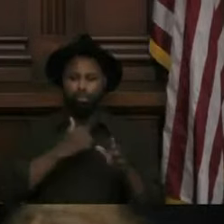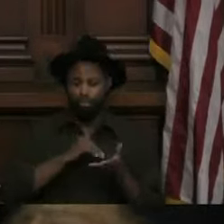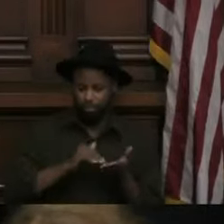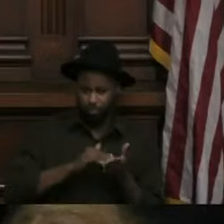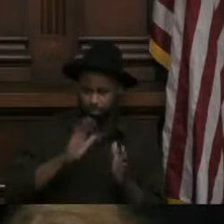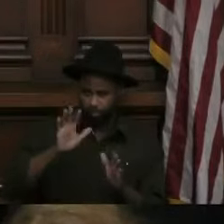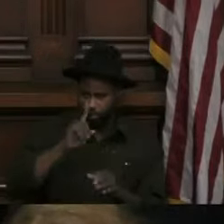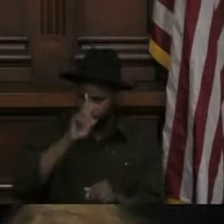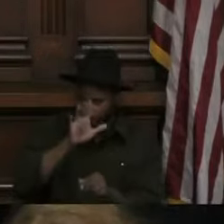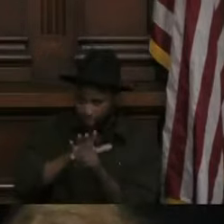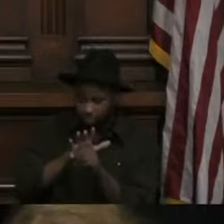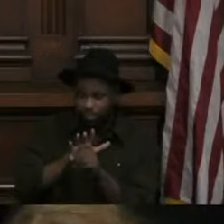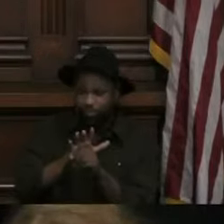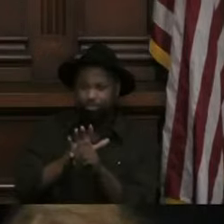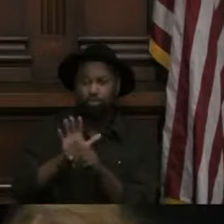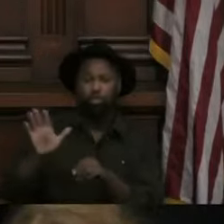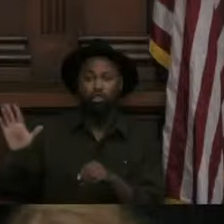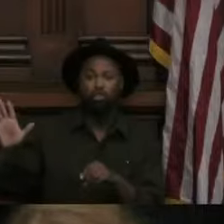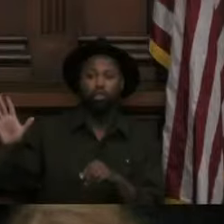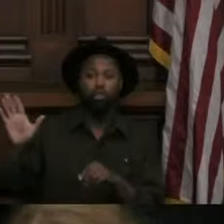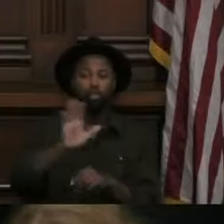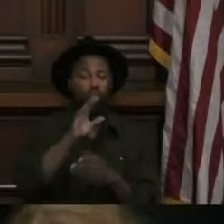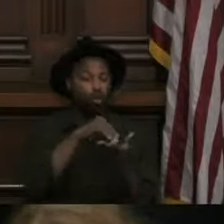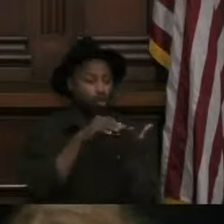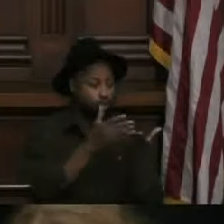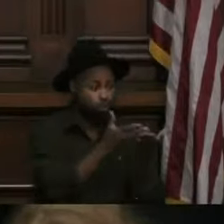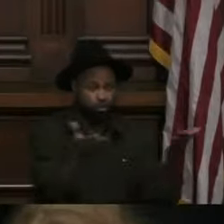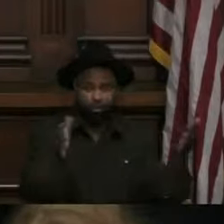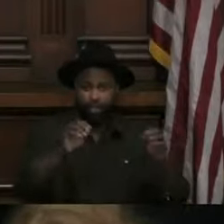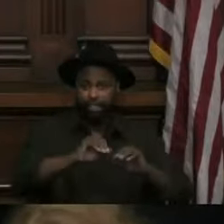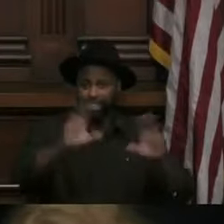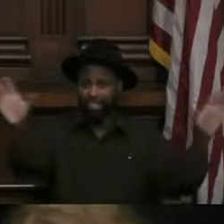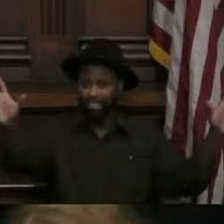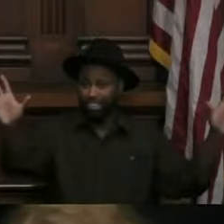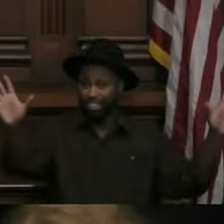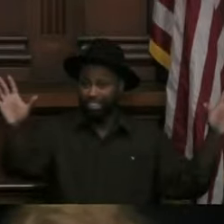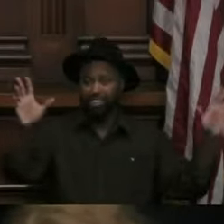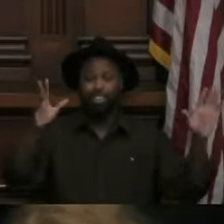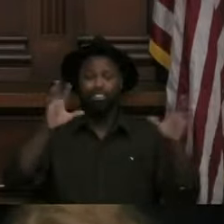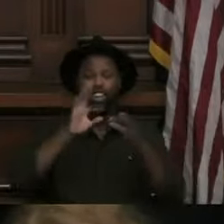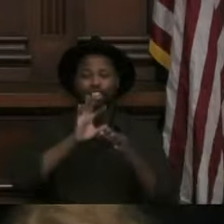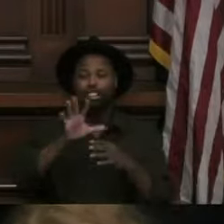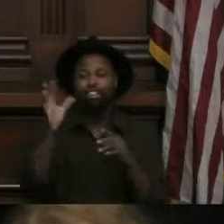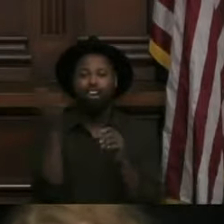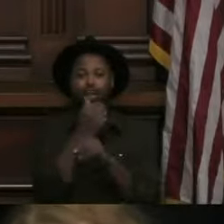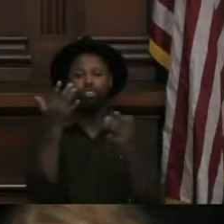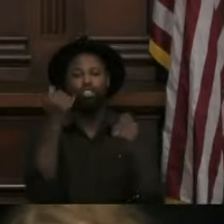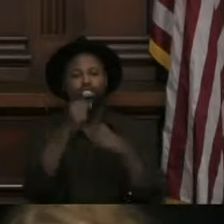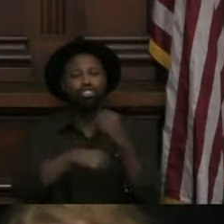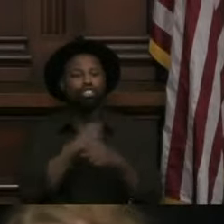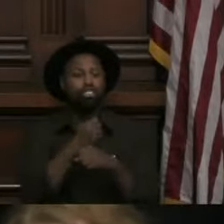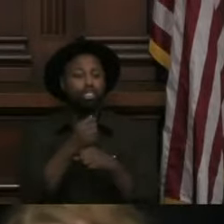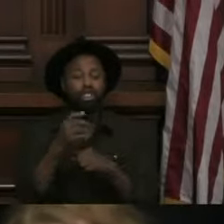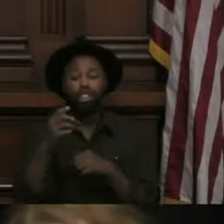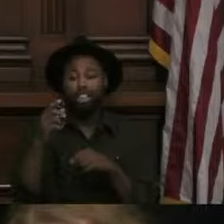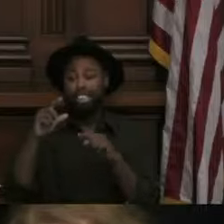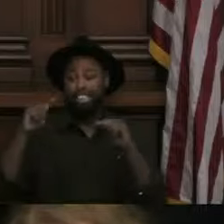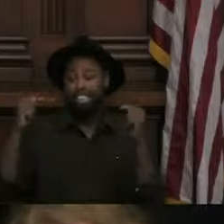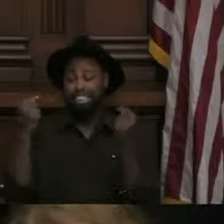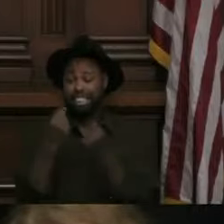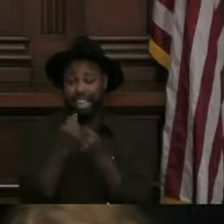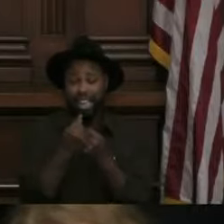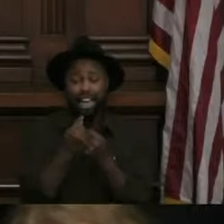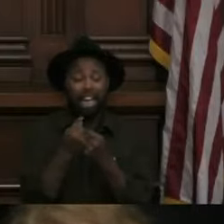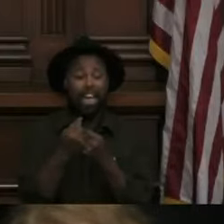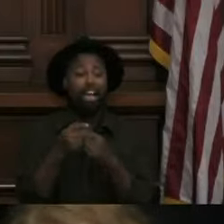your dedication to the students is clearly shown based on their accomplishments this year. A team is only as strong as